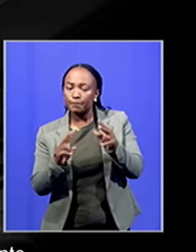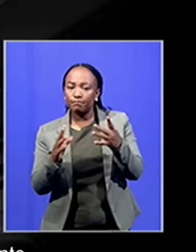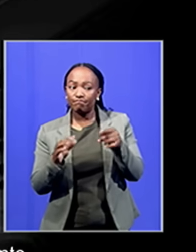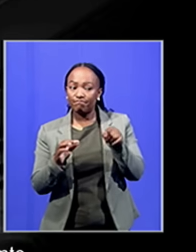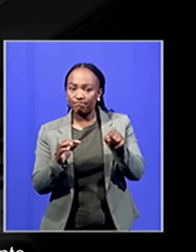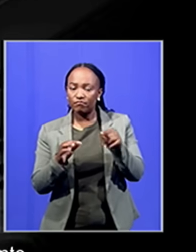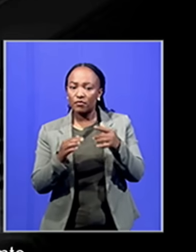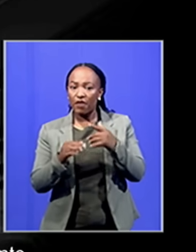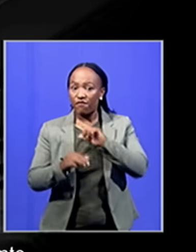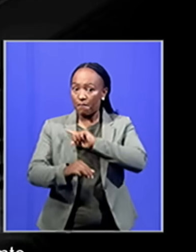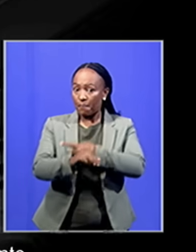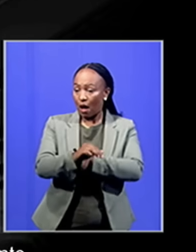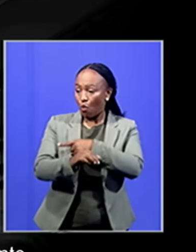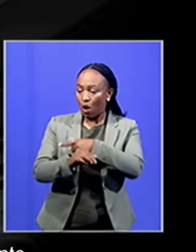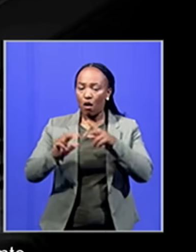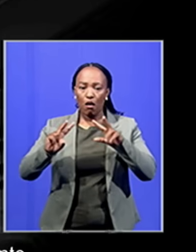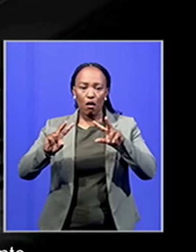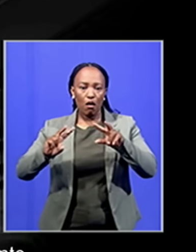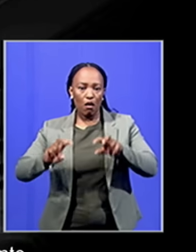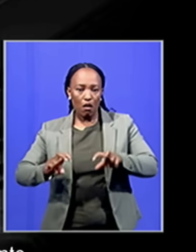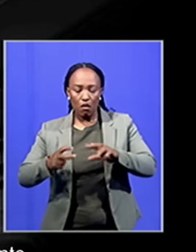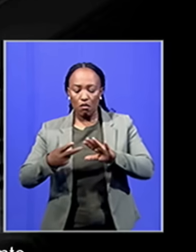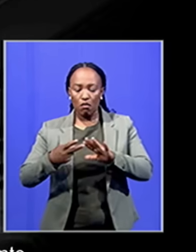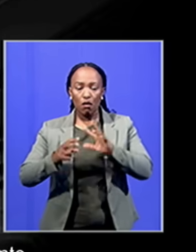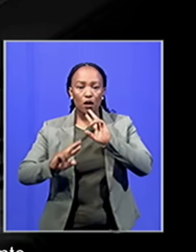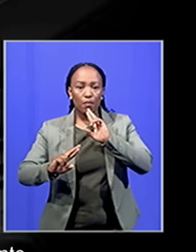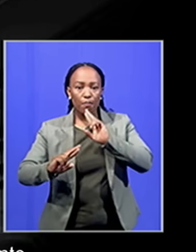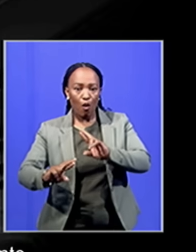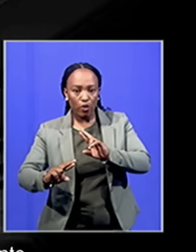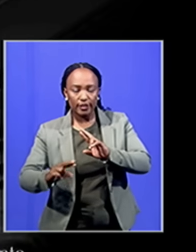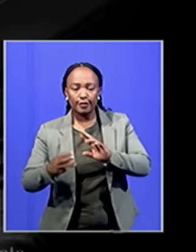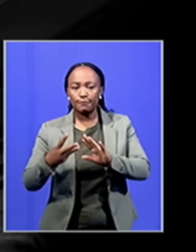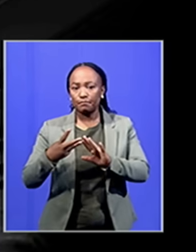to investigate, report on, and